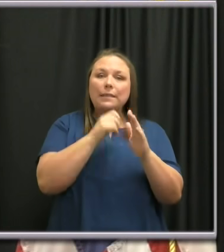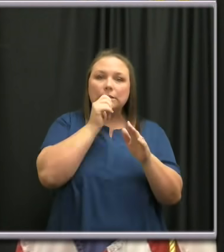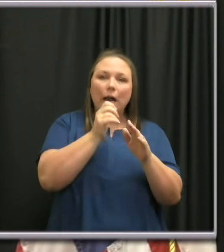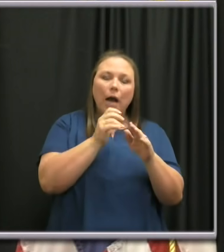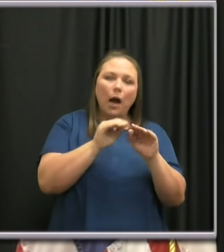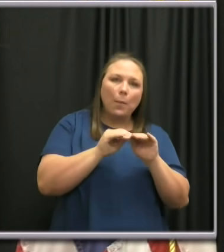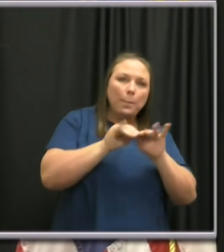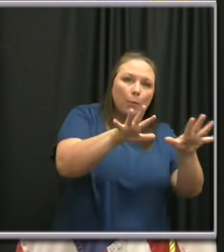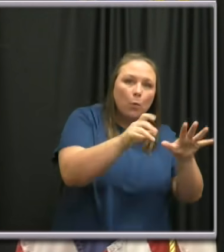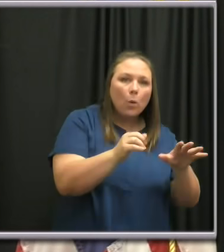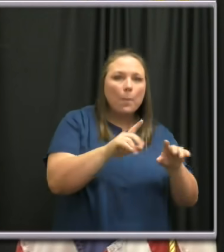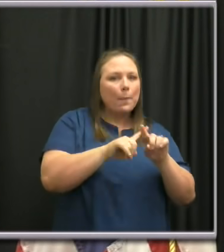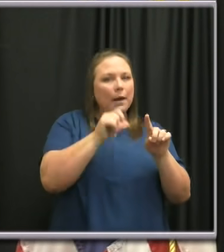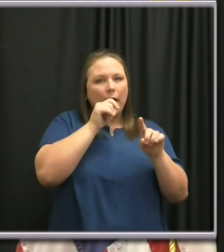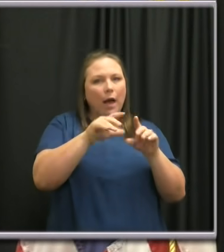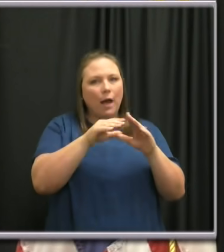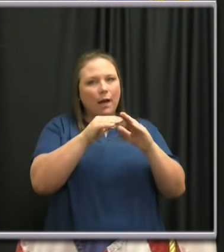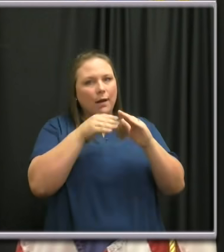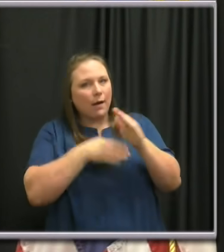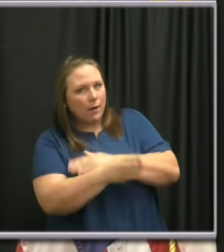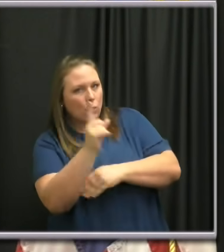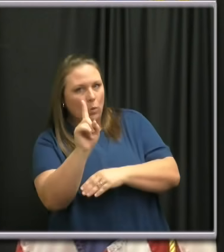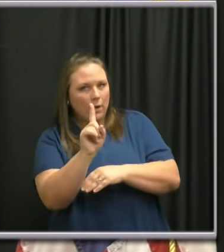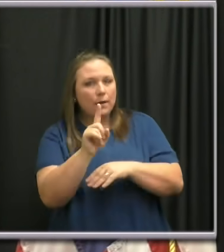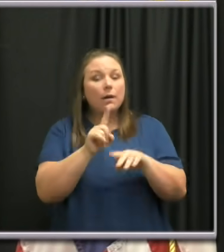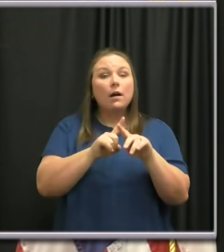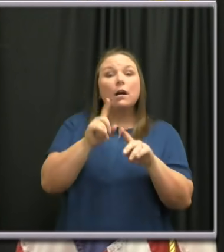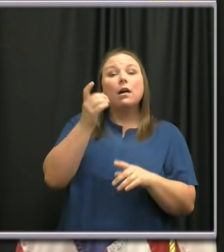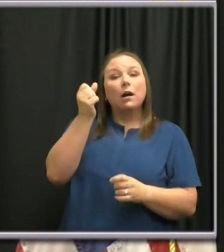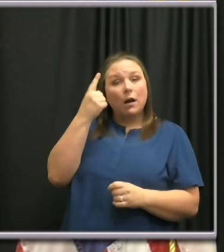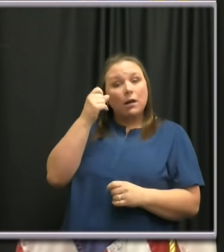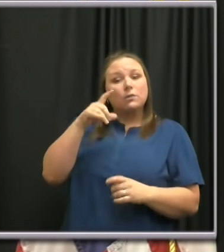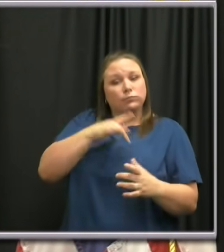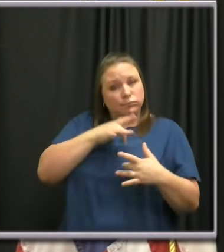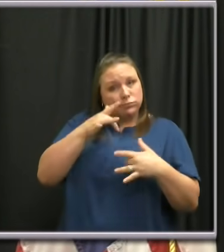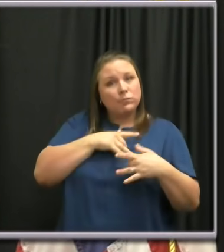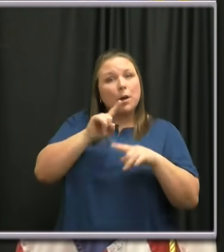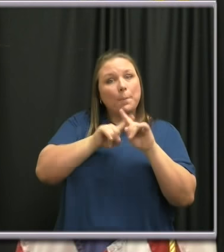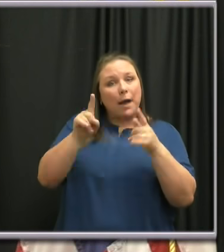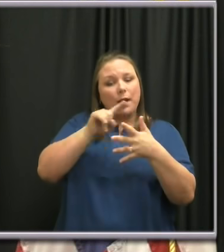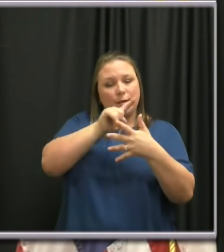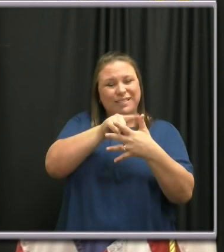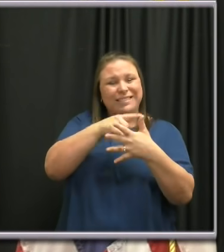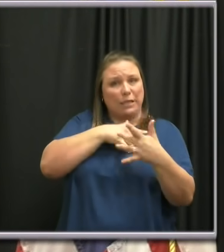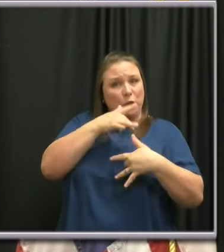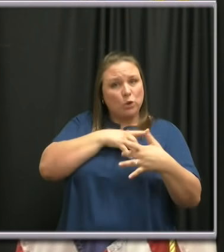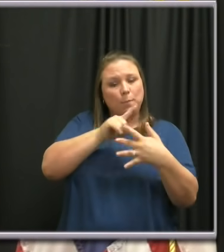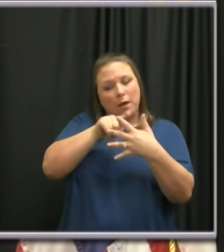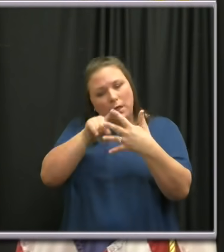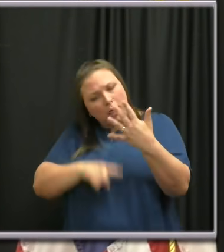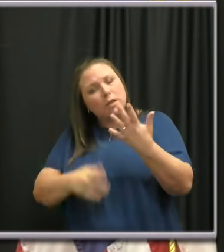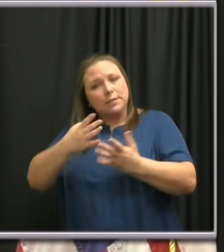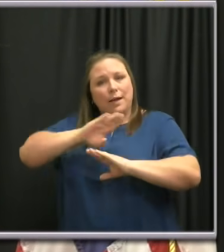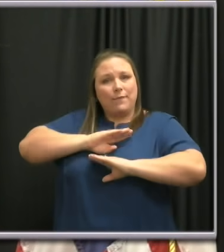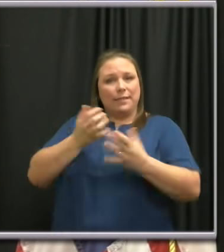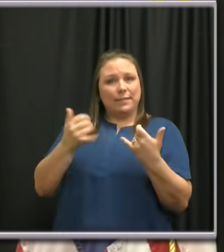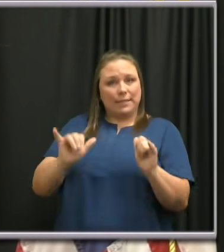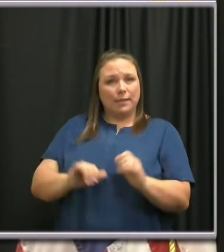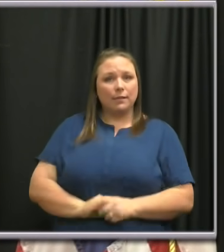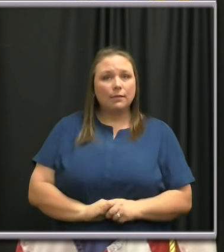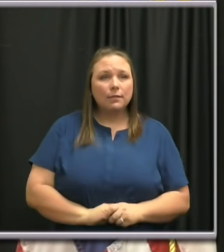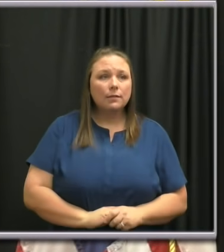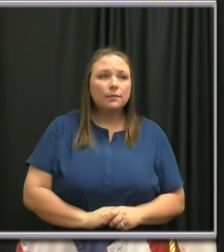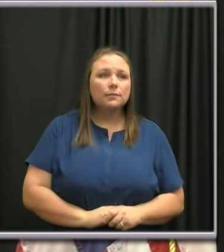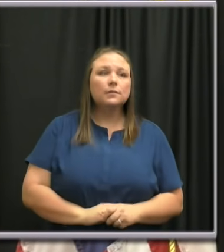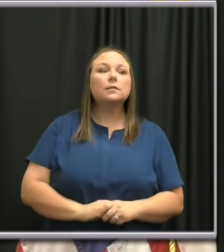shrinking. Now, these metrics are concerning, but other metrics continue to be in the satisfactory range.